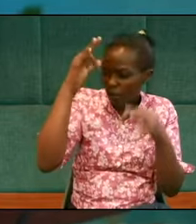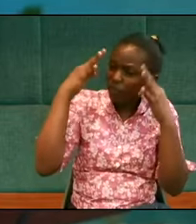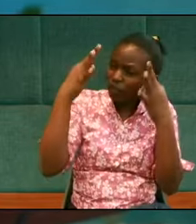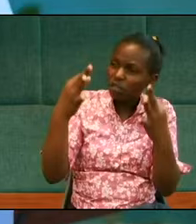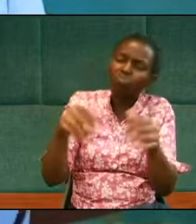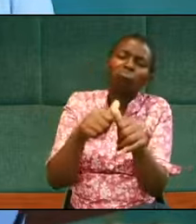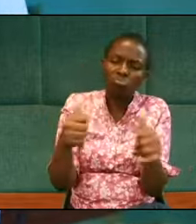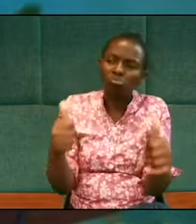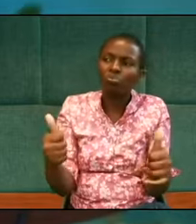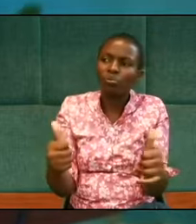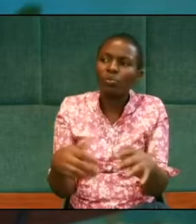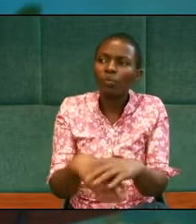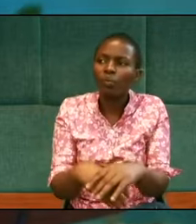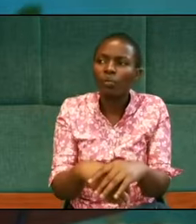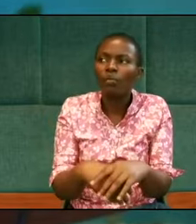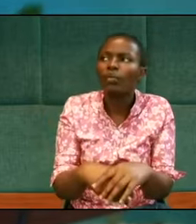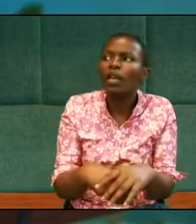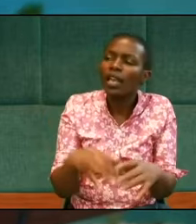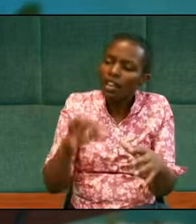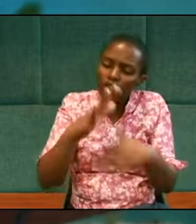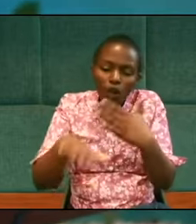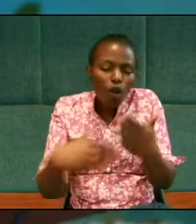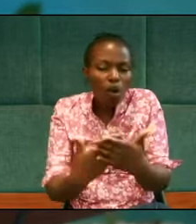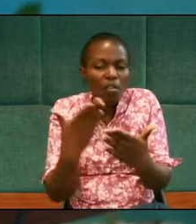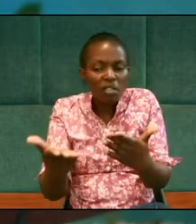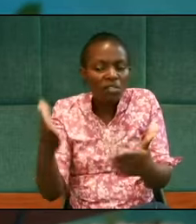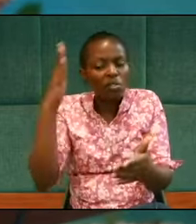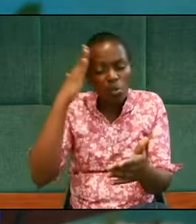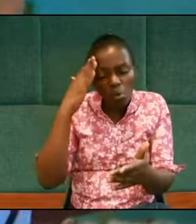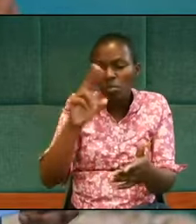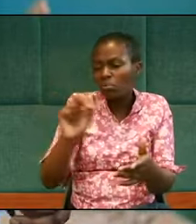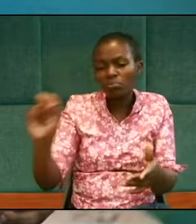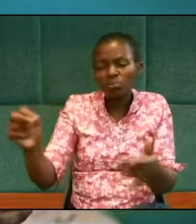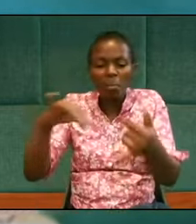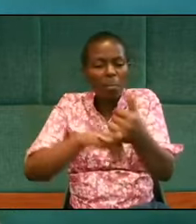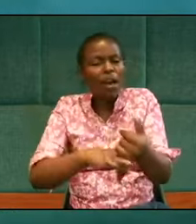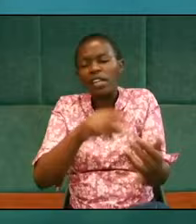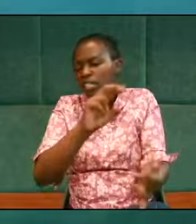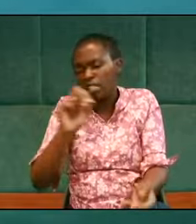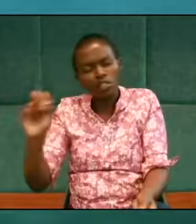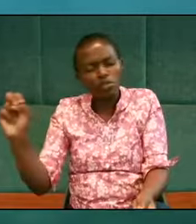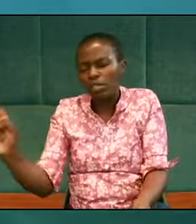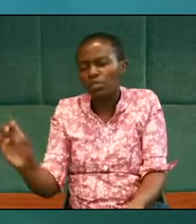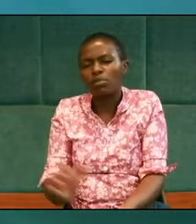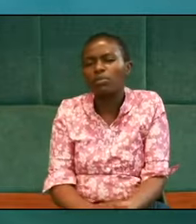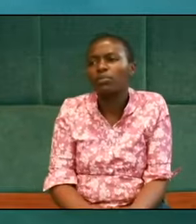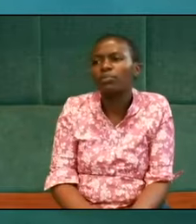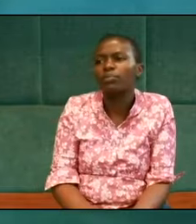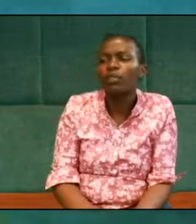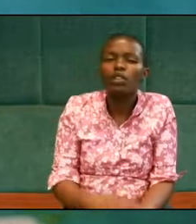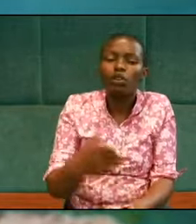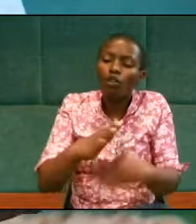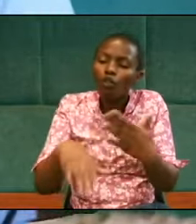and gentlemen, if self is not discovered, don't marry. So those of you asking the young ladies, marry, the young